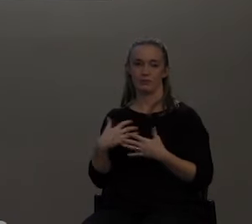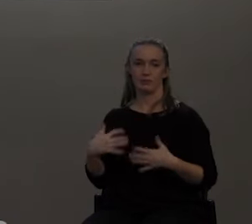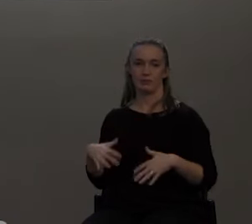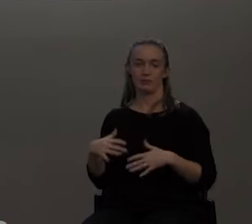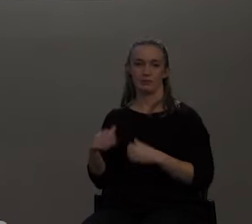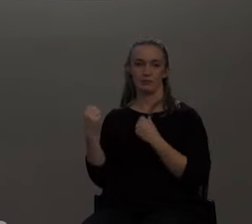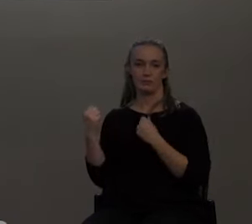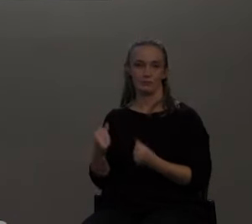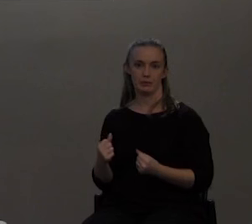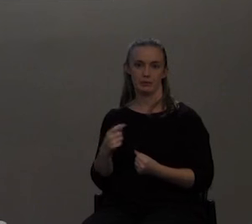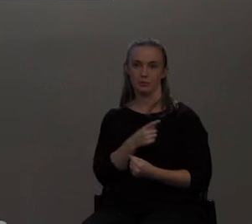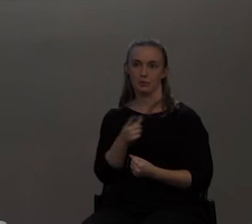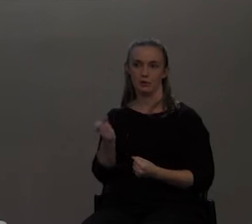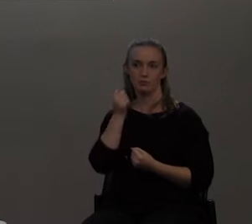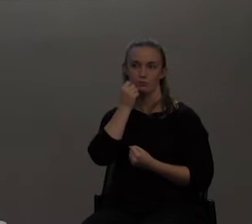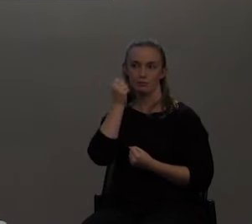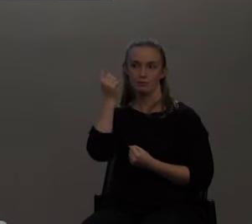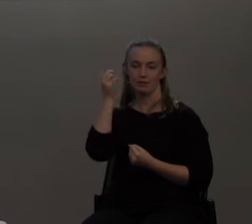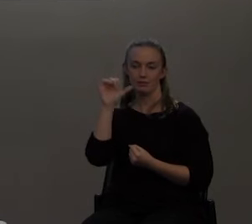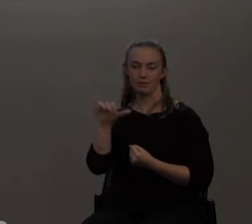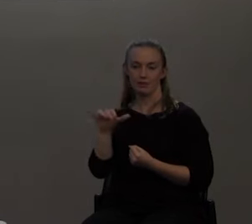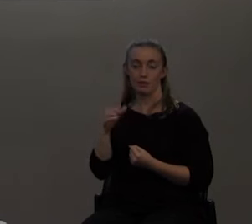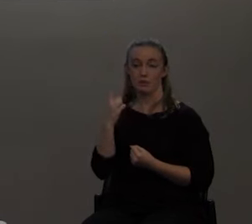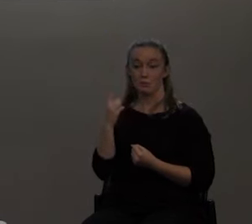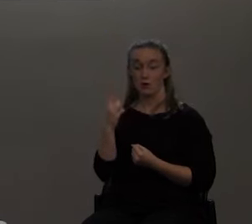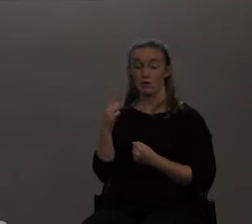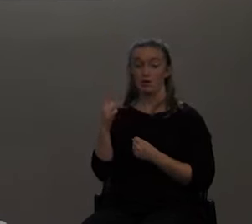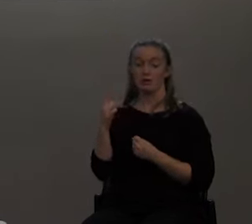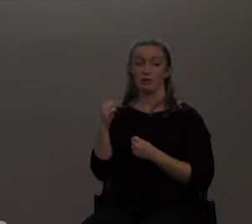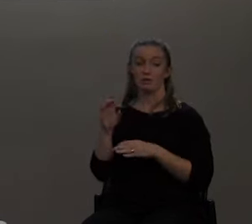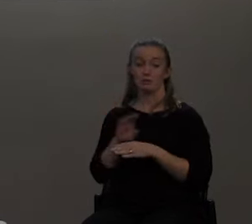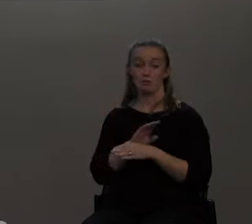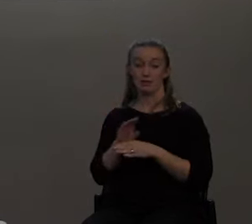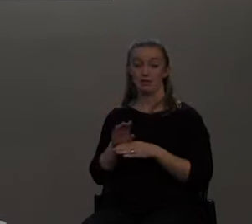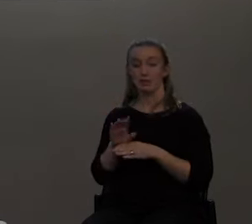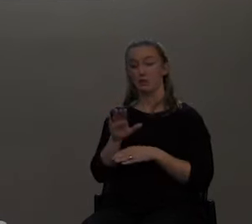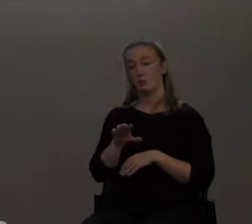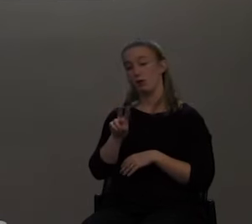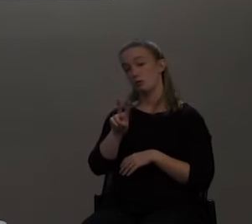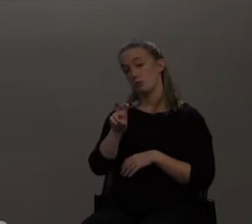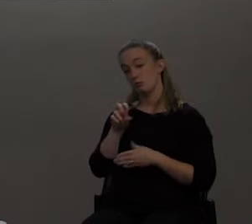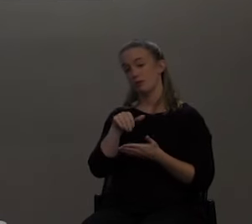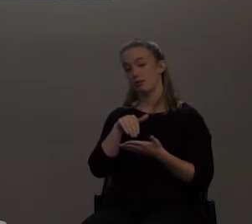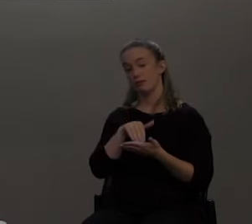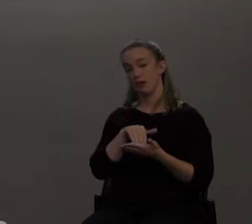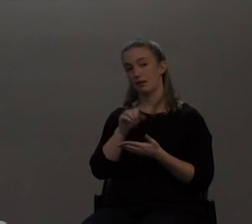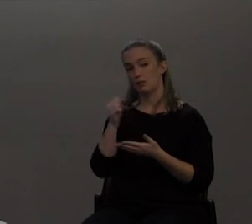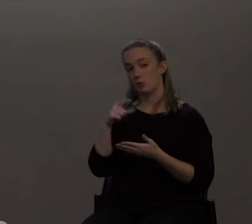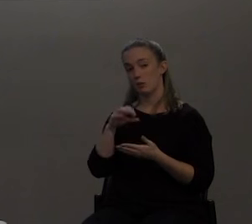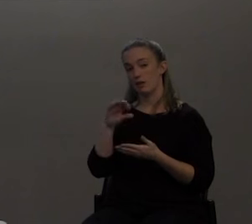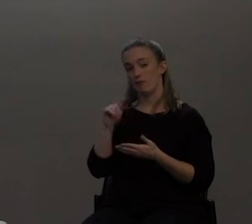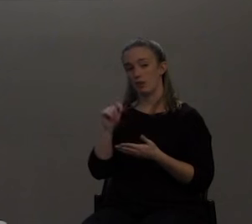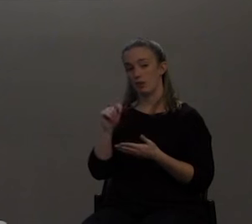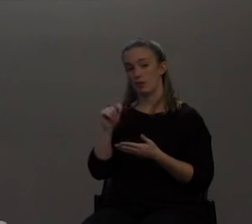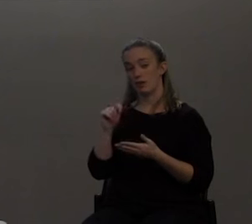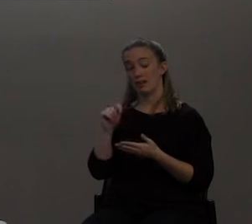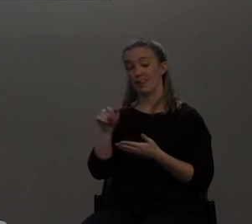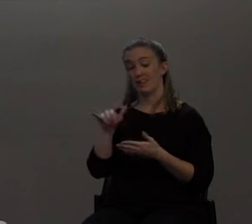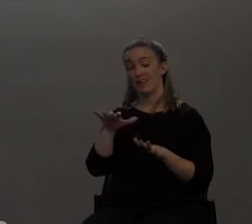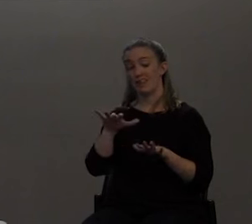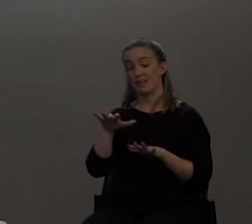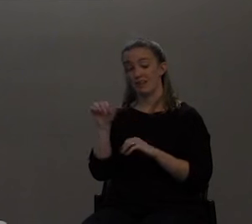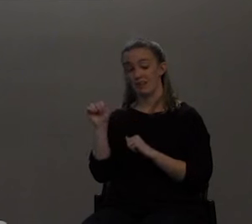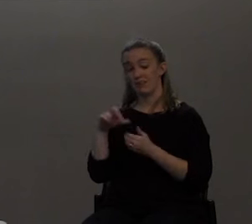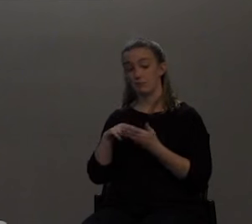market. Is that that's a single user of about 200 so 1,000 square feet that drove vacancy up 20%